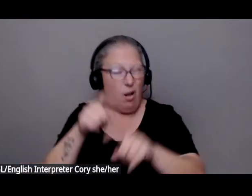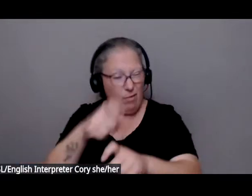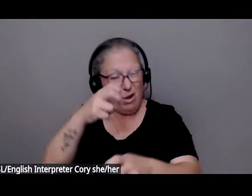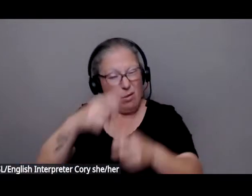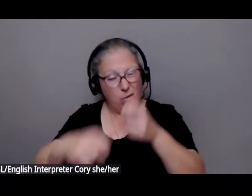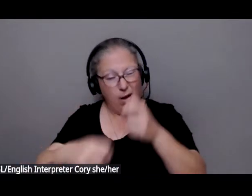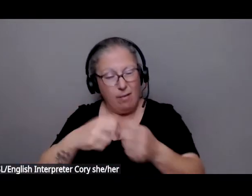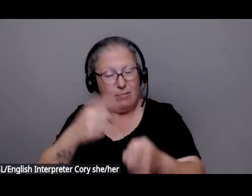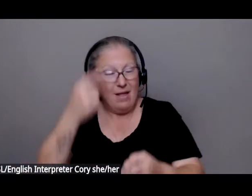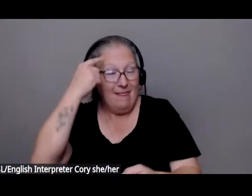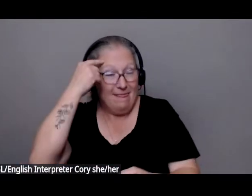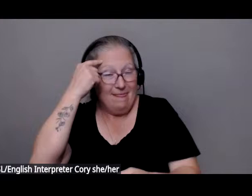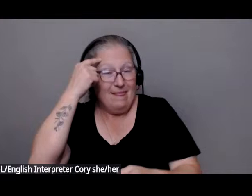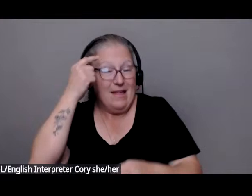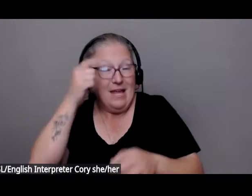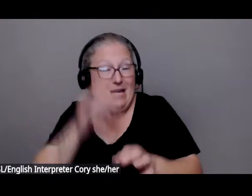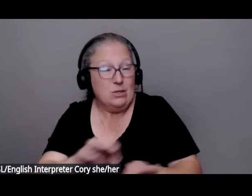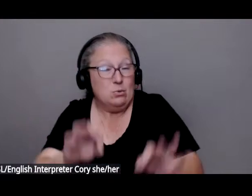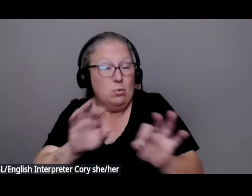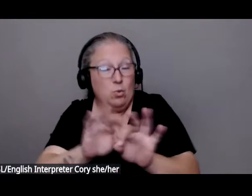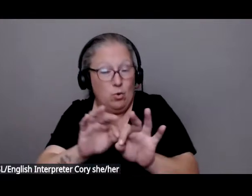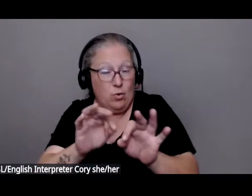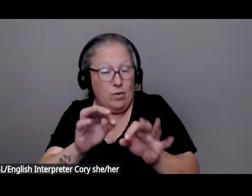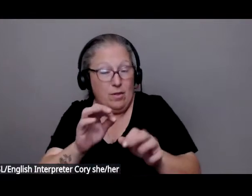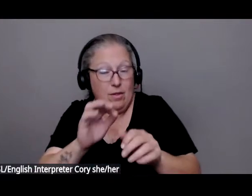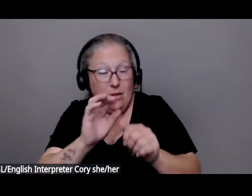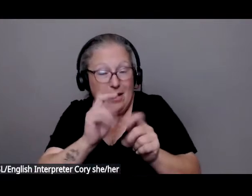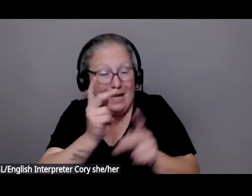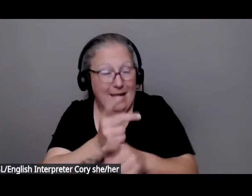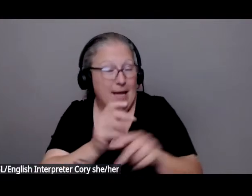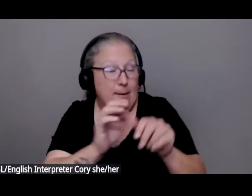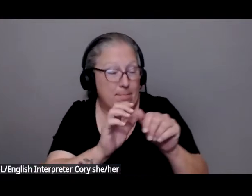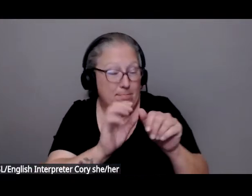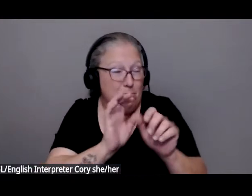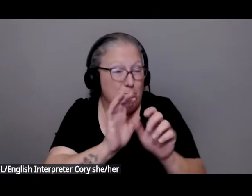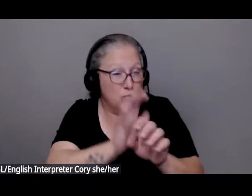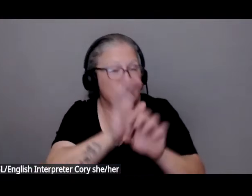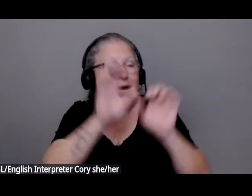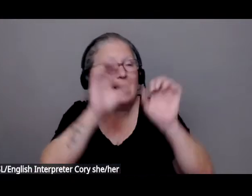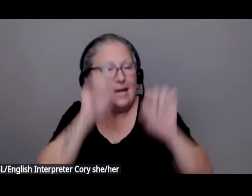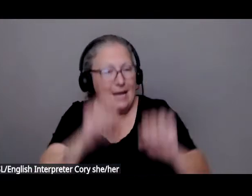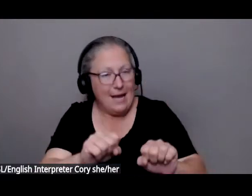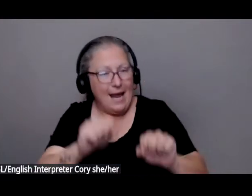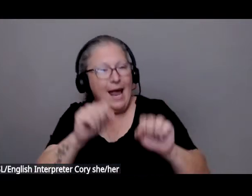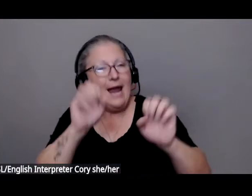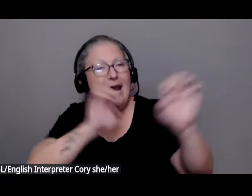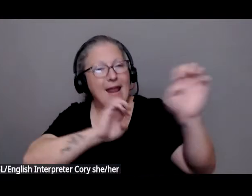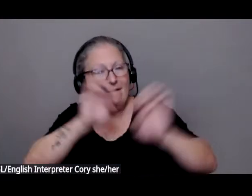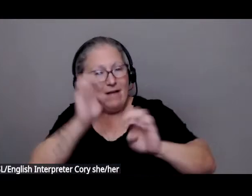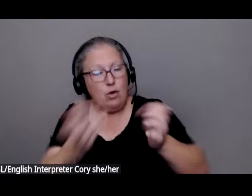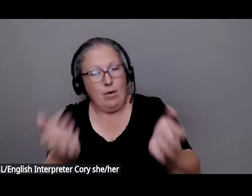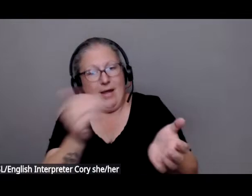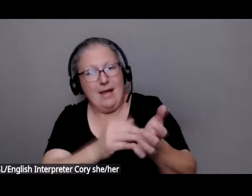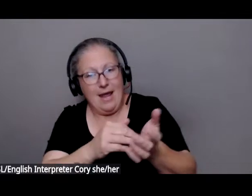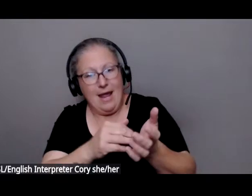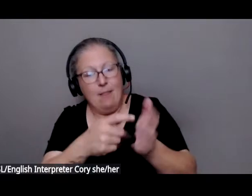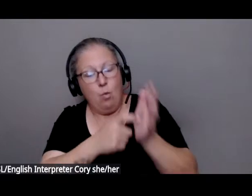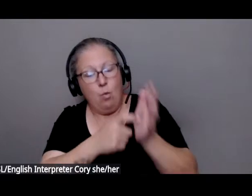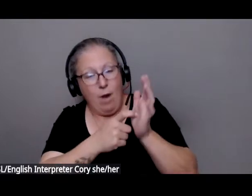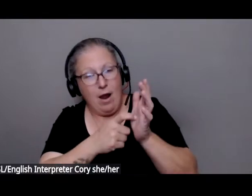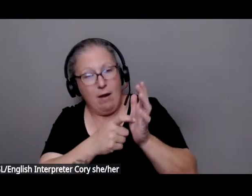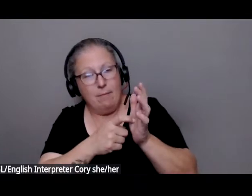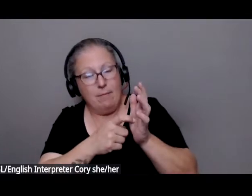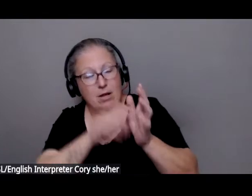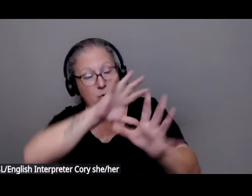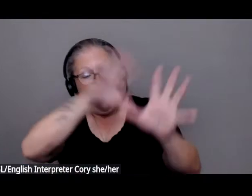but I think it's worthwhile to keep pushing. I don't think we need to, I mean, yes, we can reevaluate the requirements